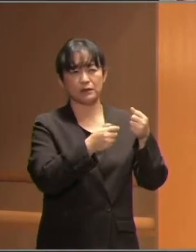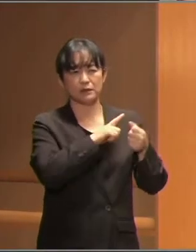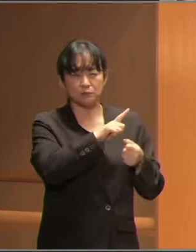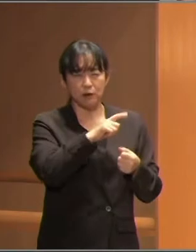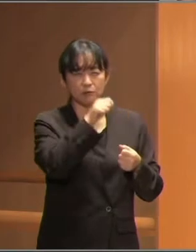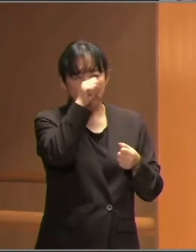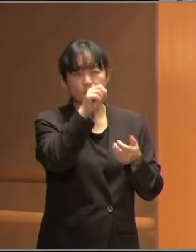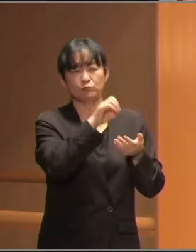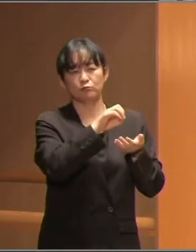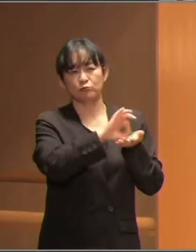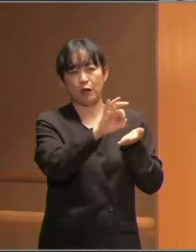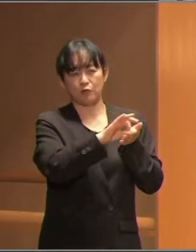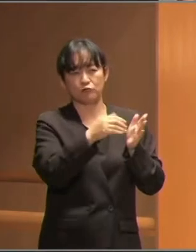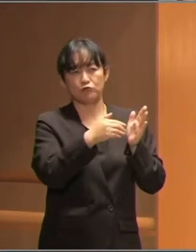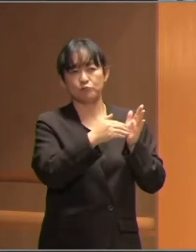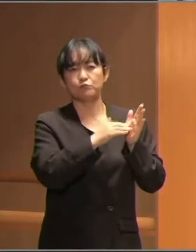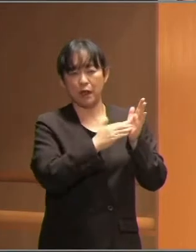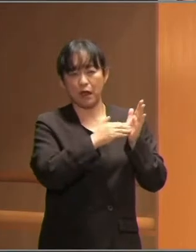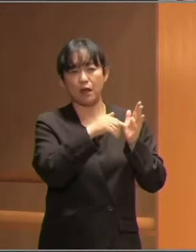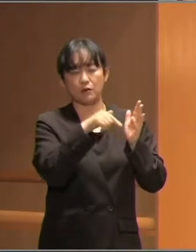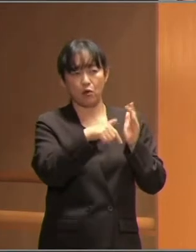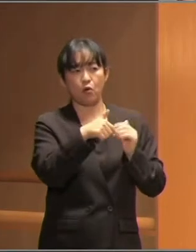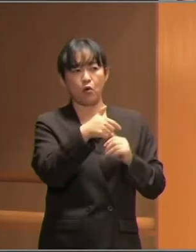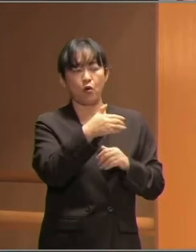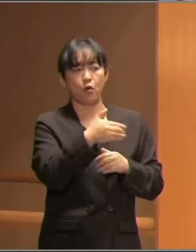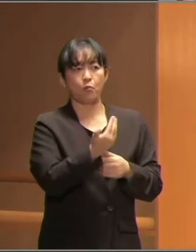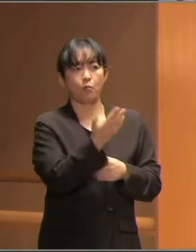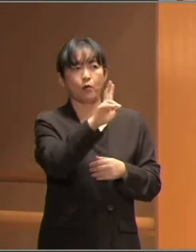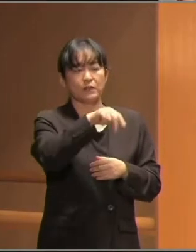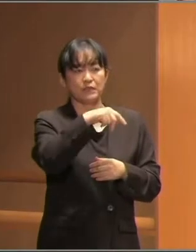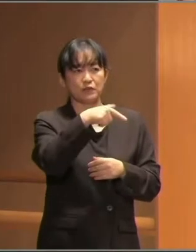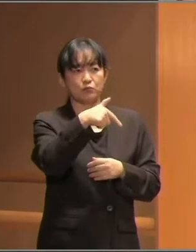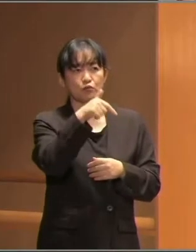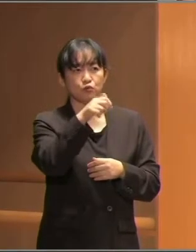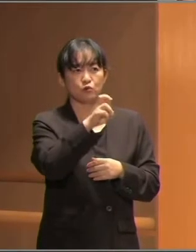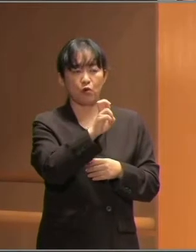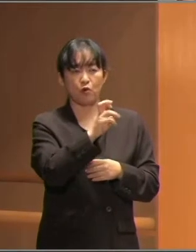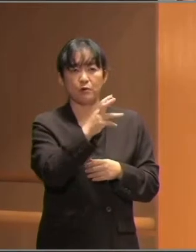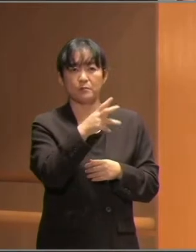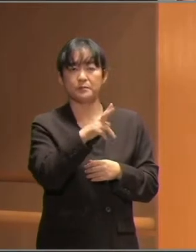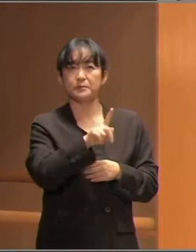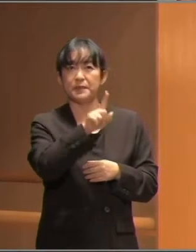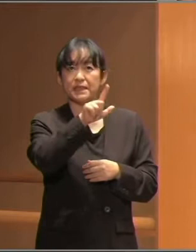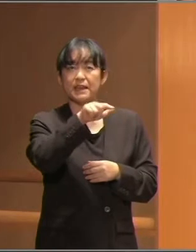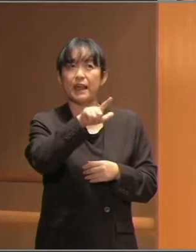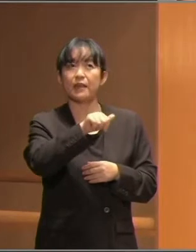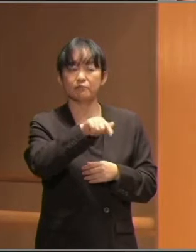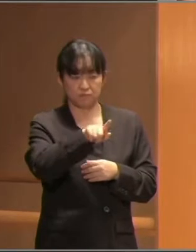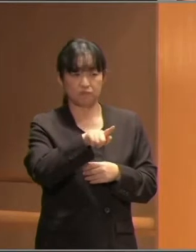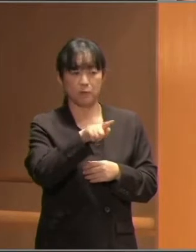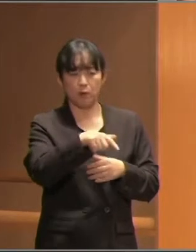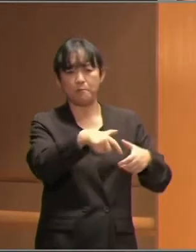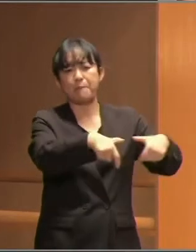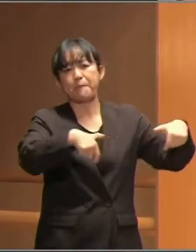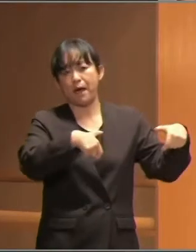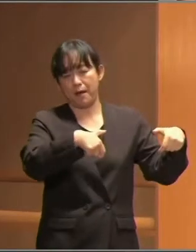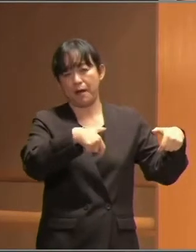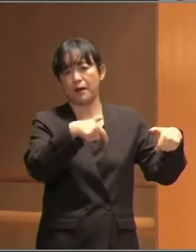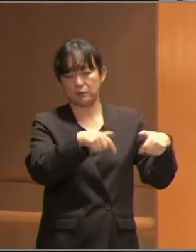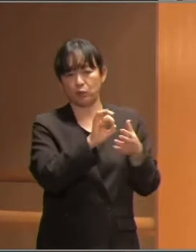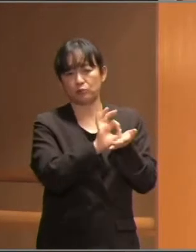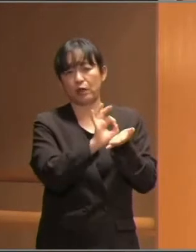and also polypropylene PP alloys, which is also used for vehicles such